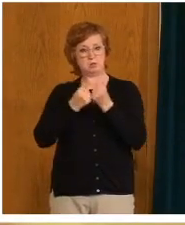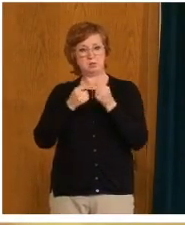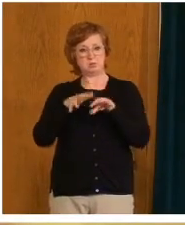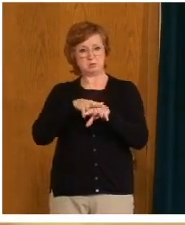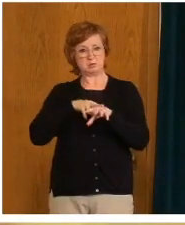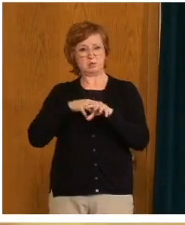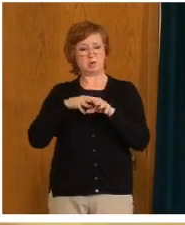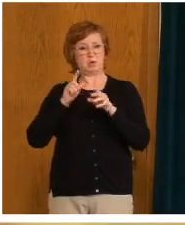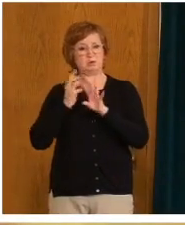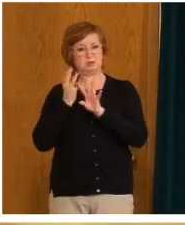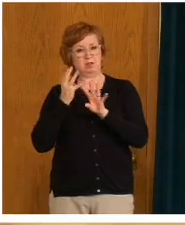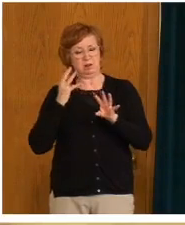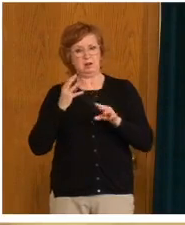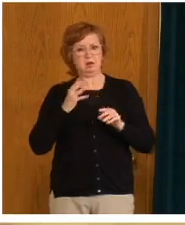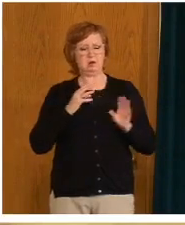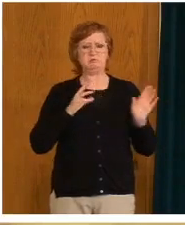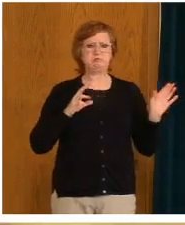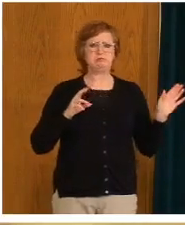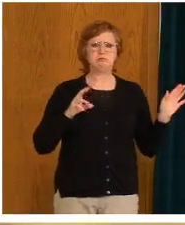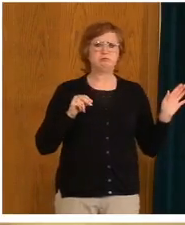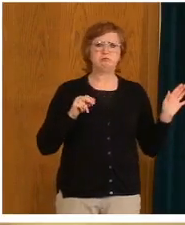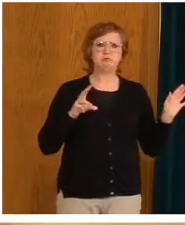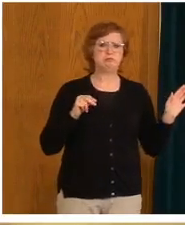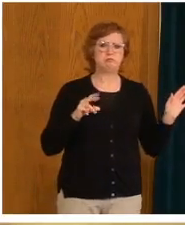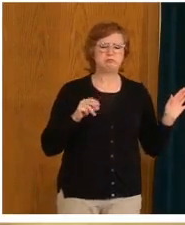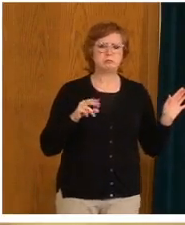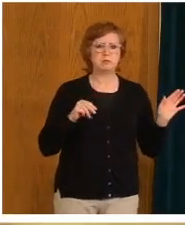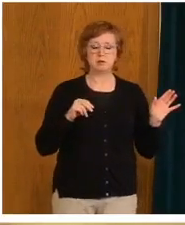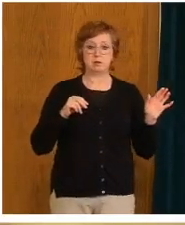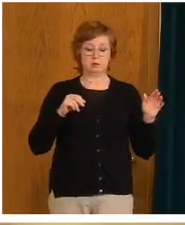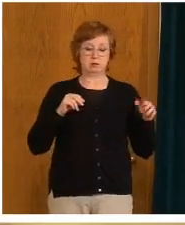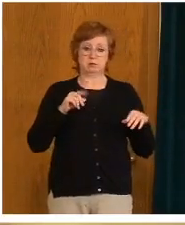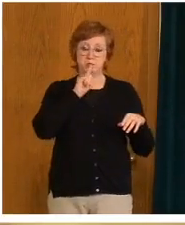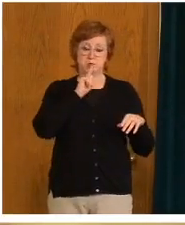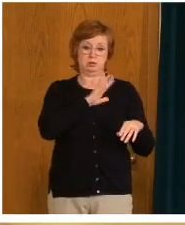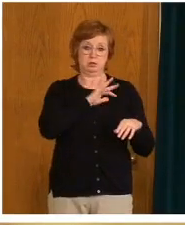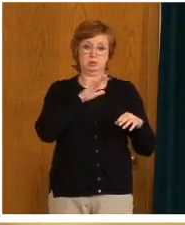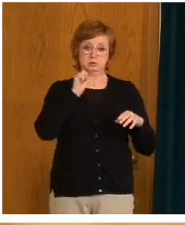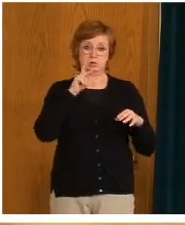in Saskatchewan has been quite strong in all age groups, and